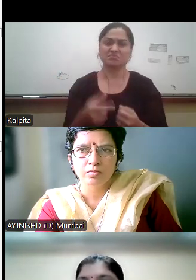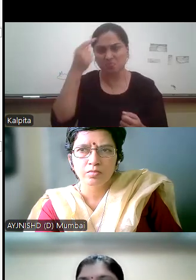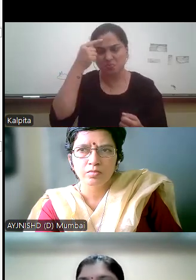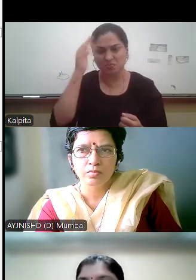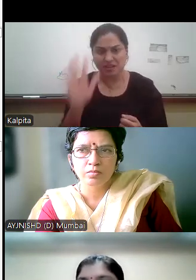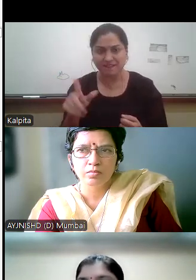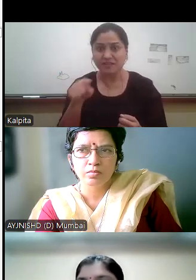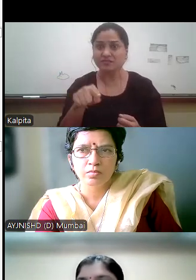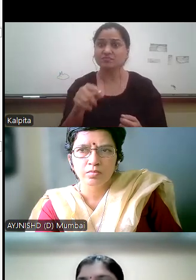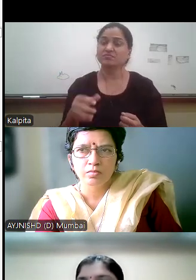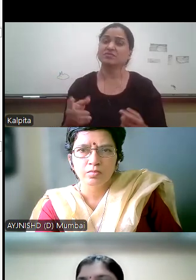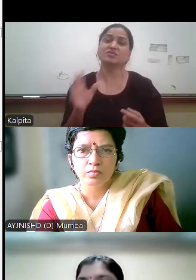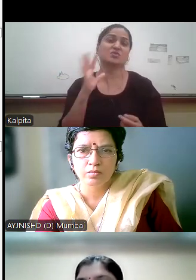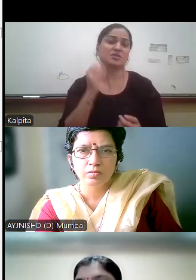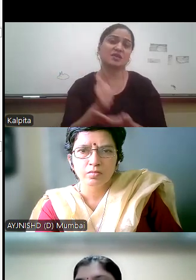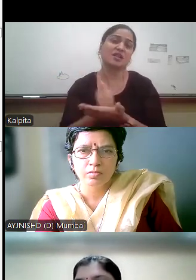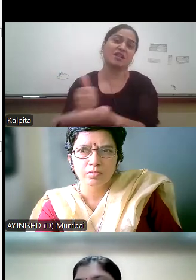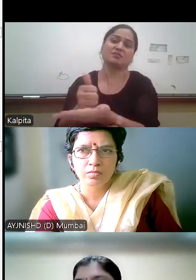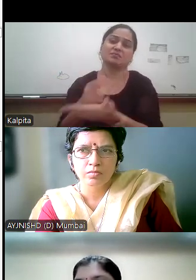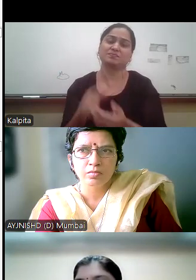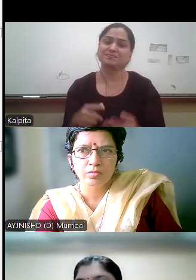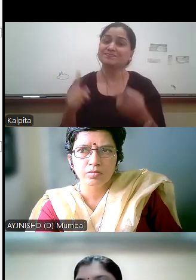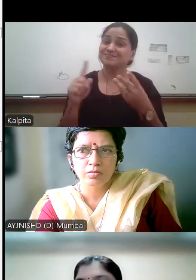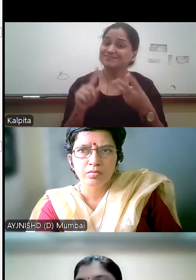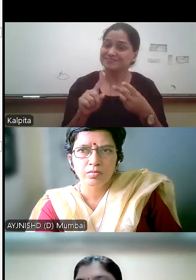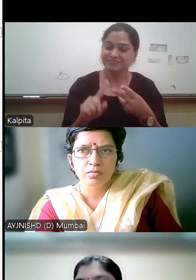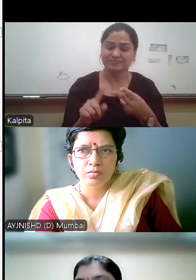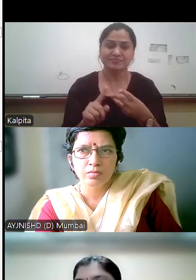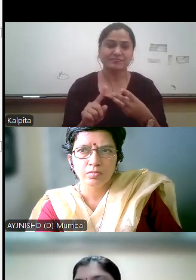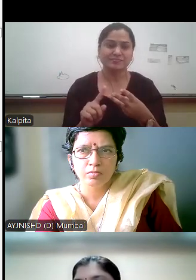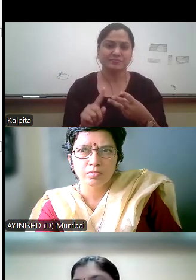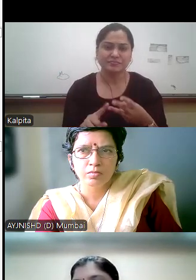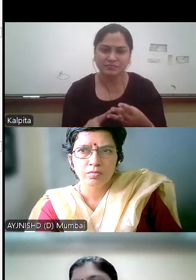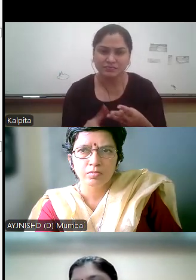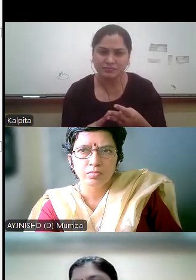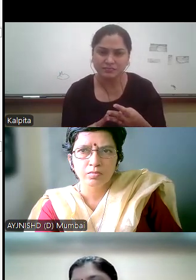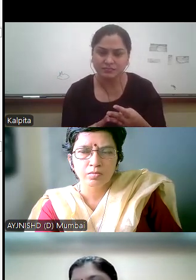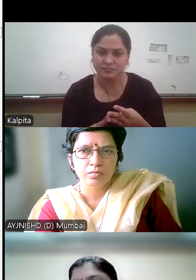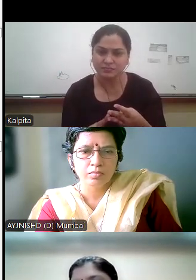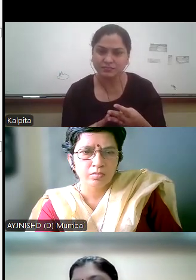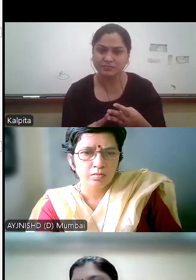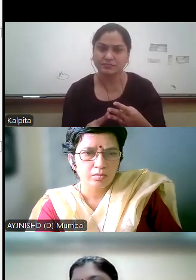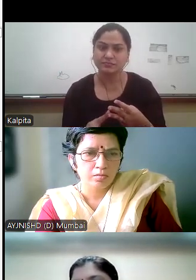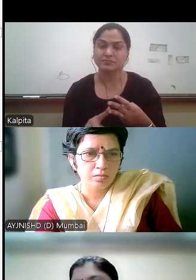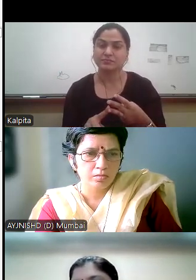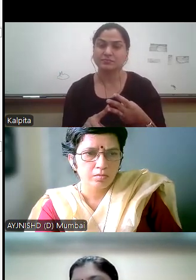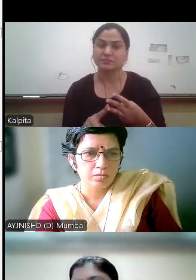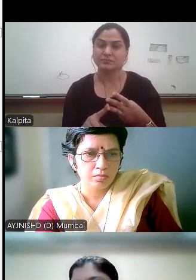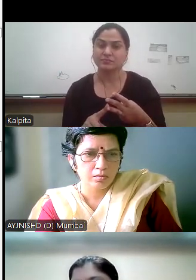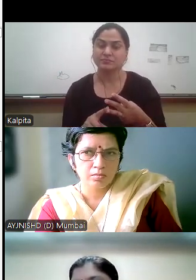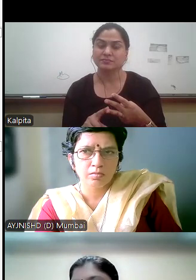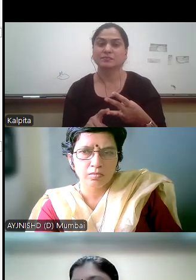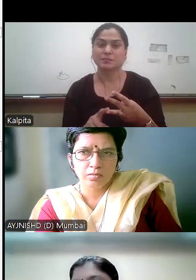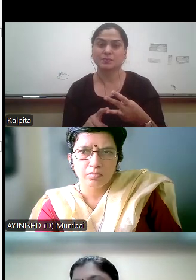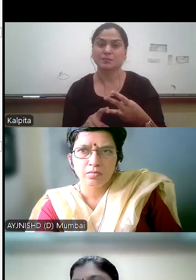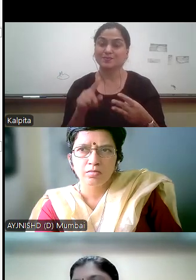to use play. This is a cerebral palsy child who had ethitosis. So what was happening is he did not have a midline control and